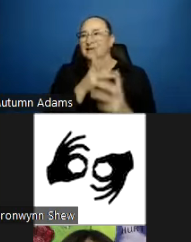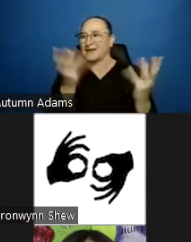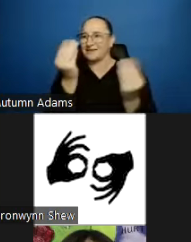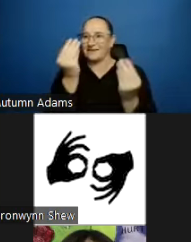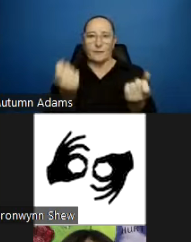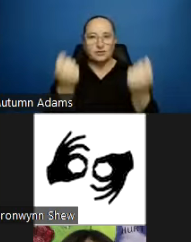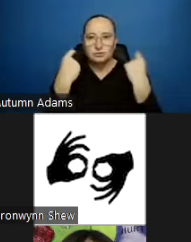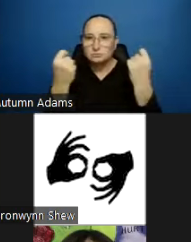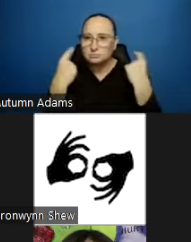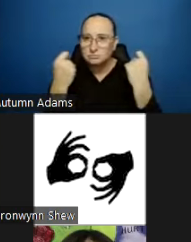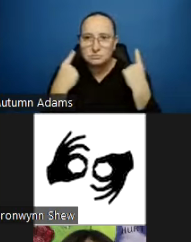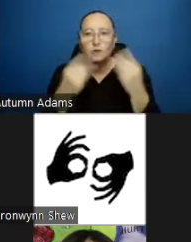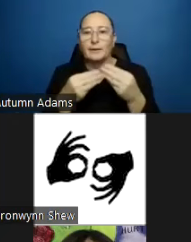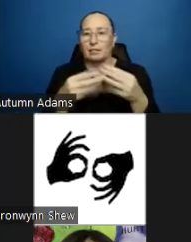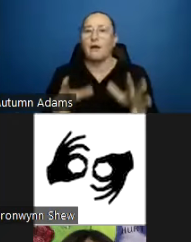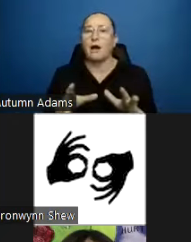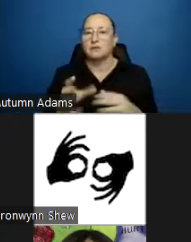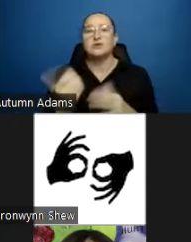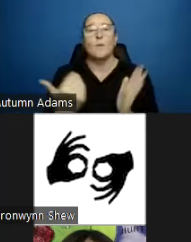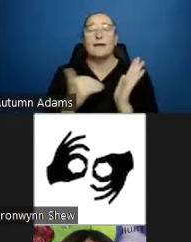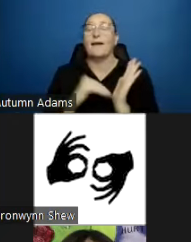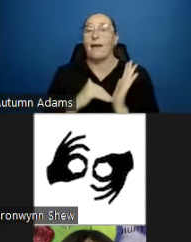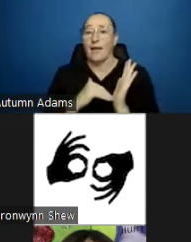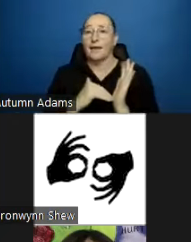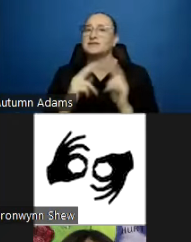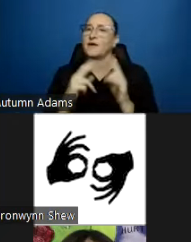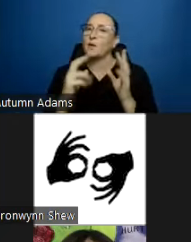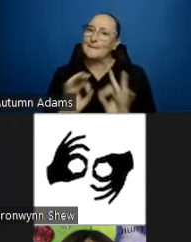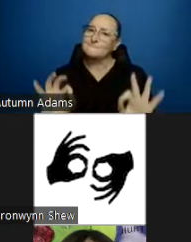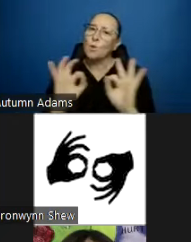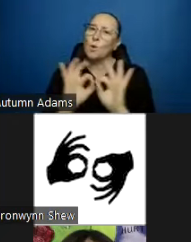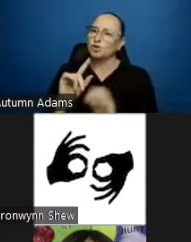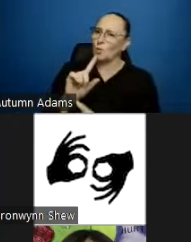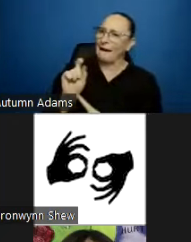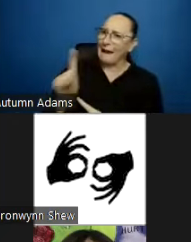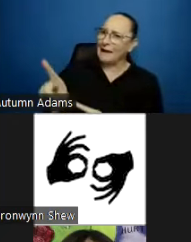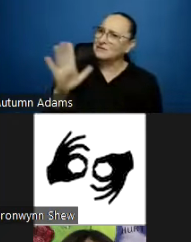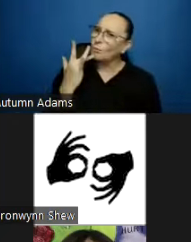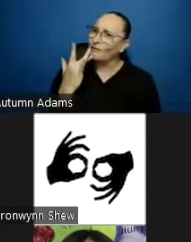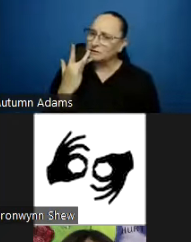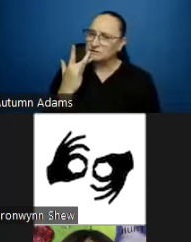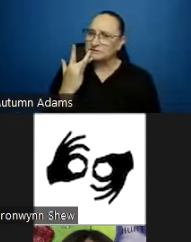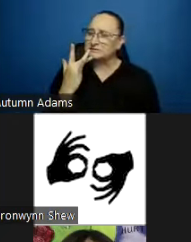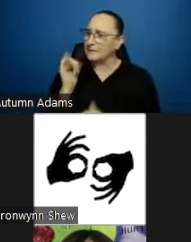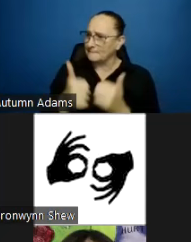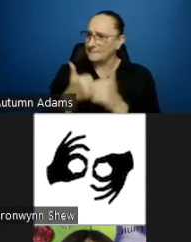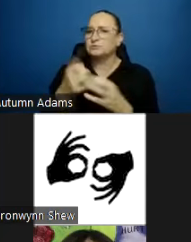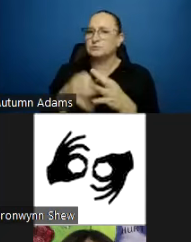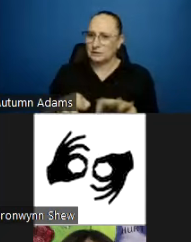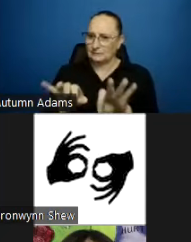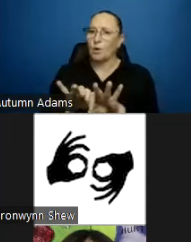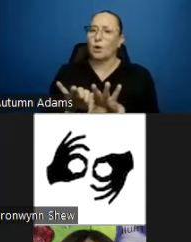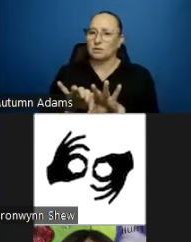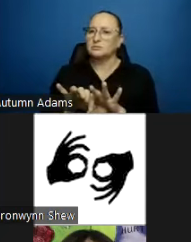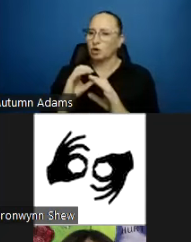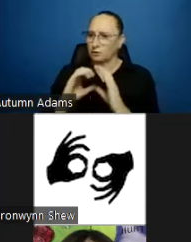be lost. So again, it's just very important that you ask them what their preference is. That is the most important thing as far as